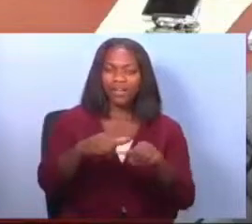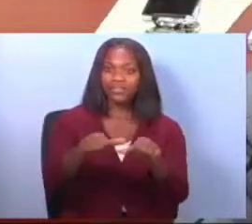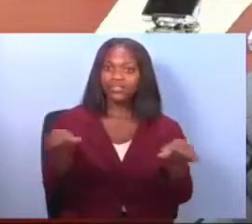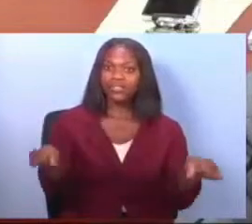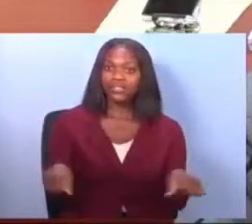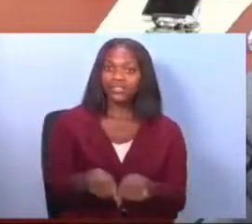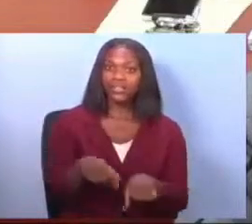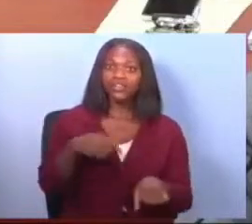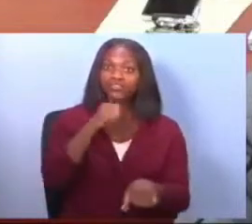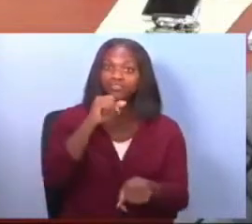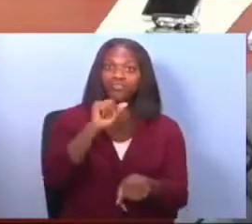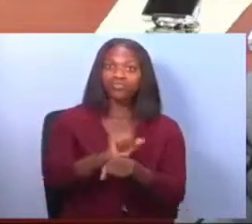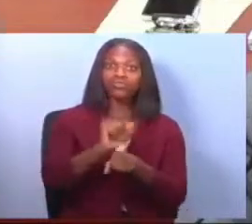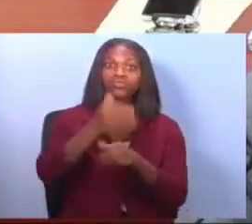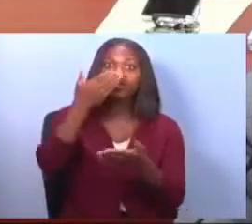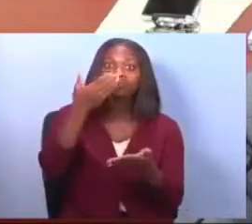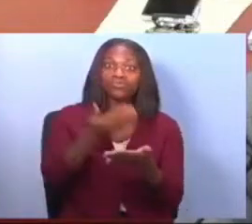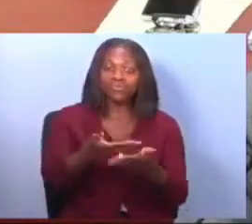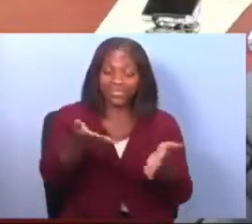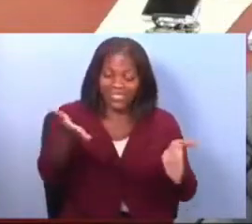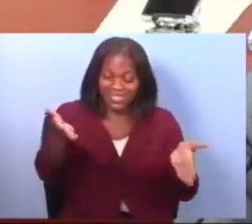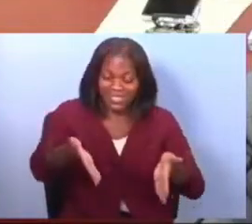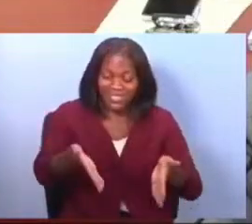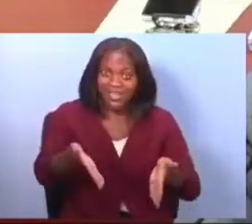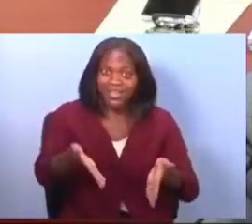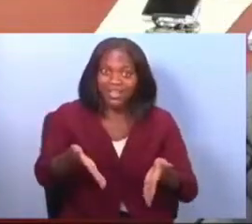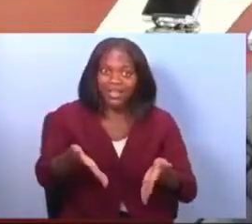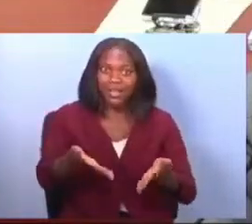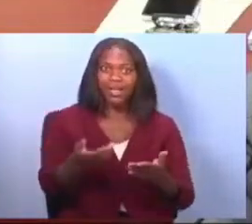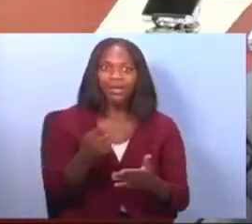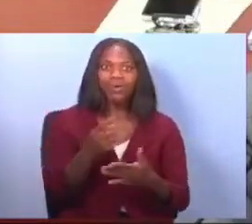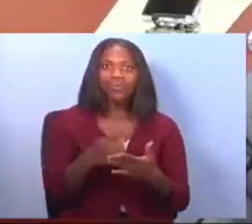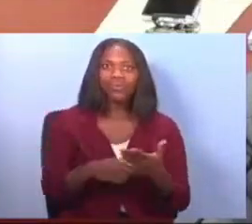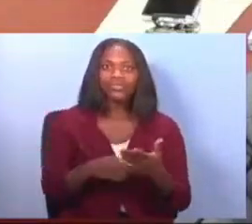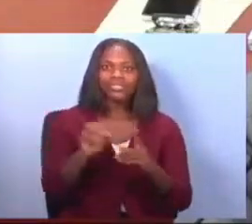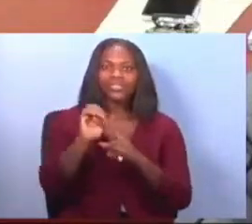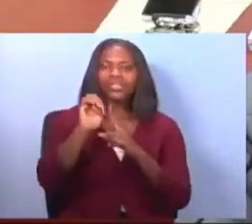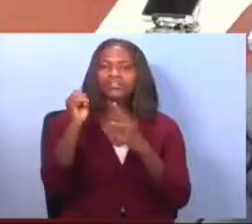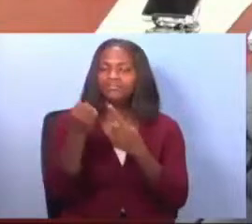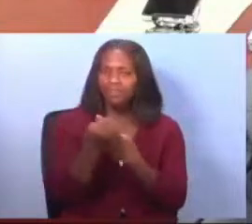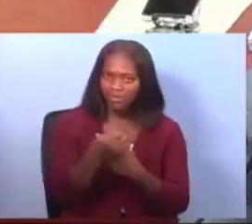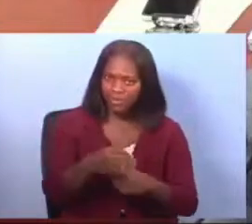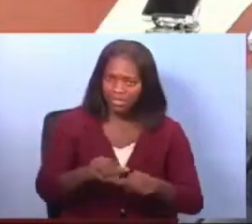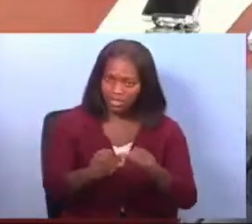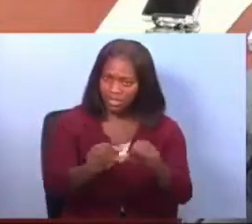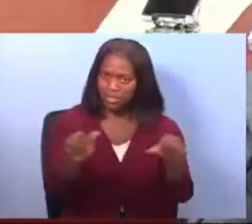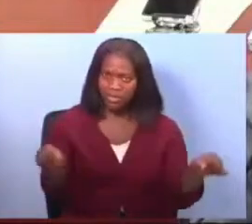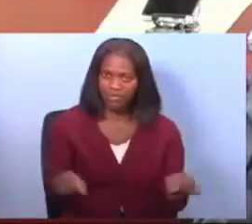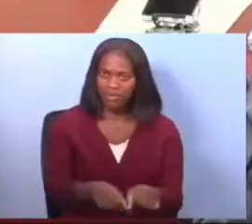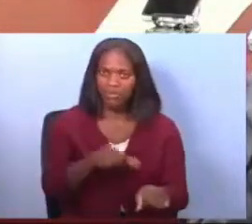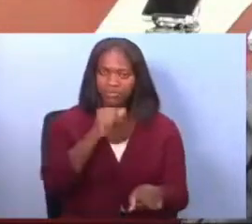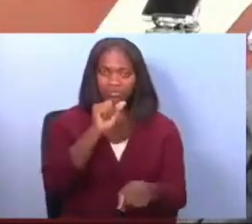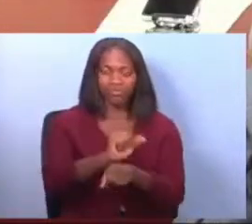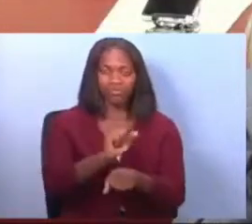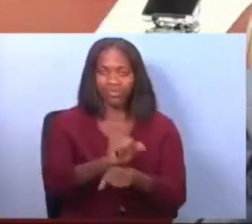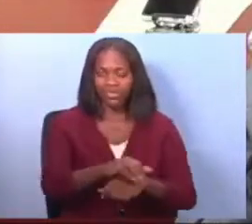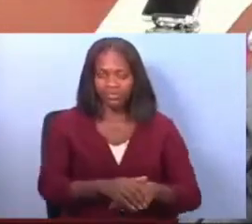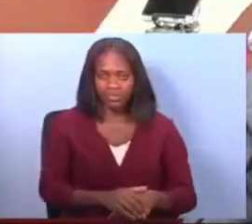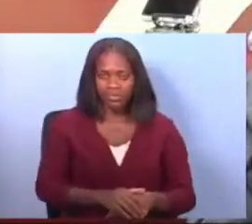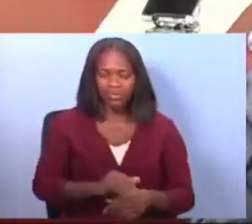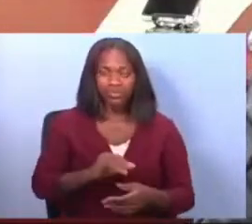well in this our generation, it's in the field of environment. We should not only become